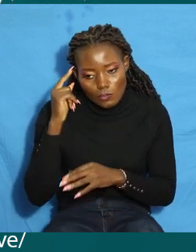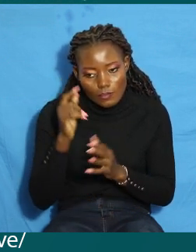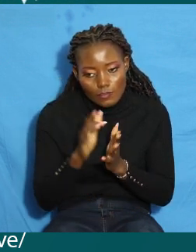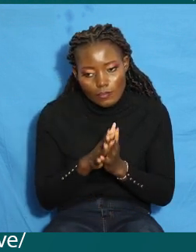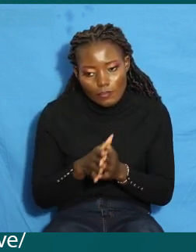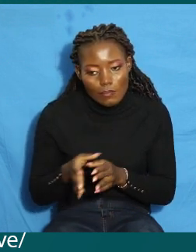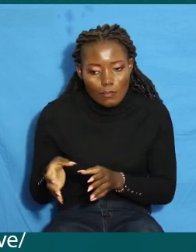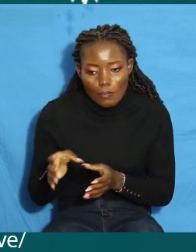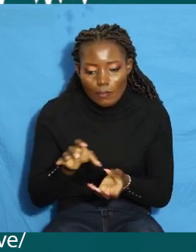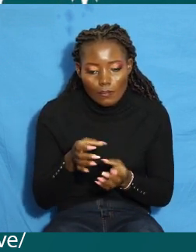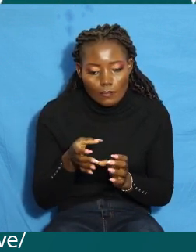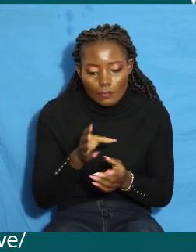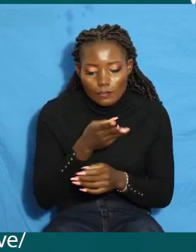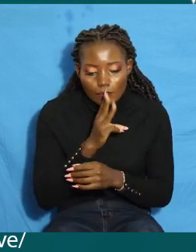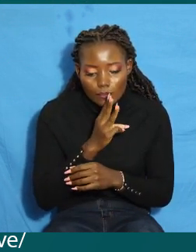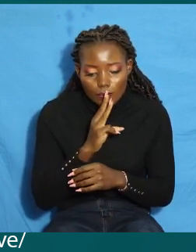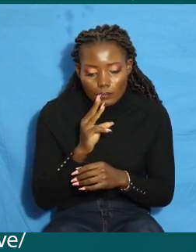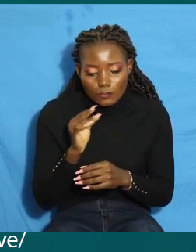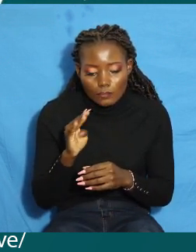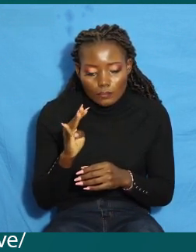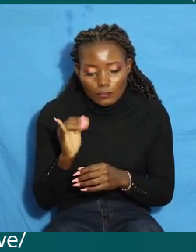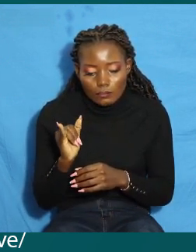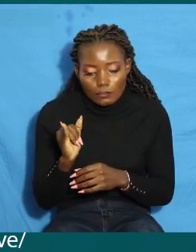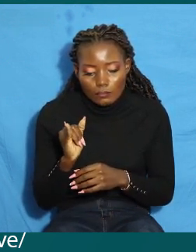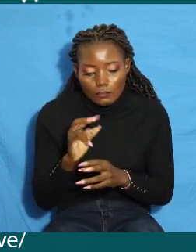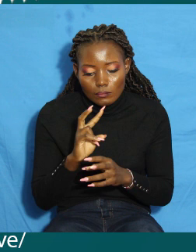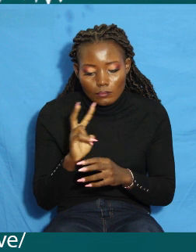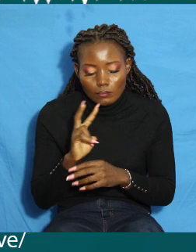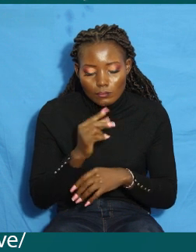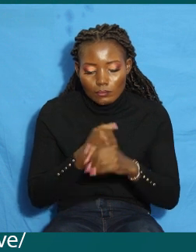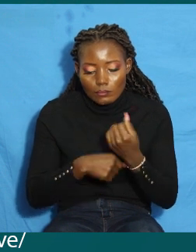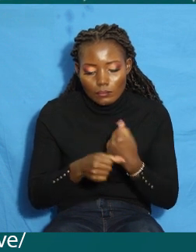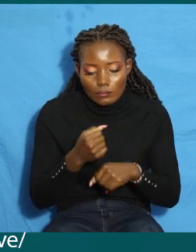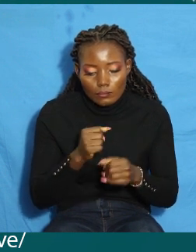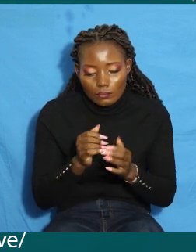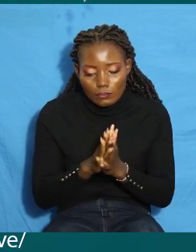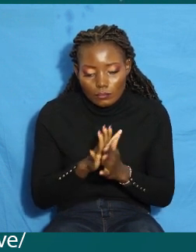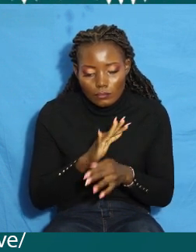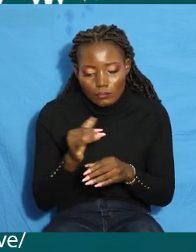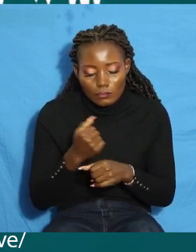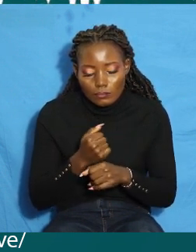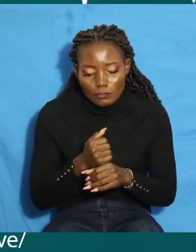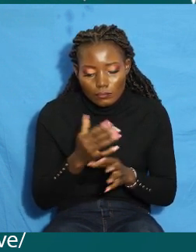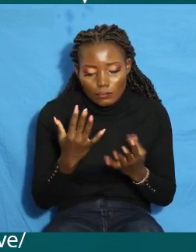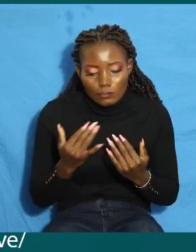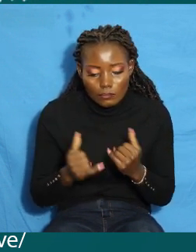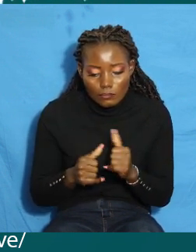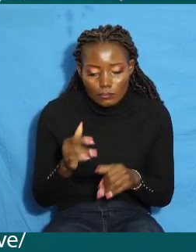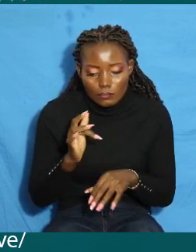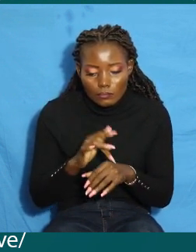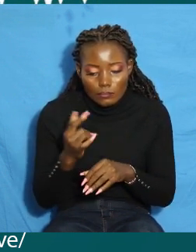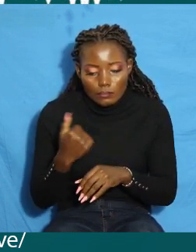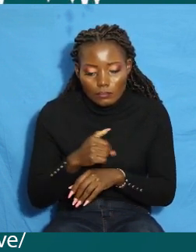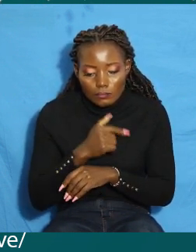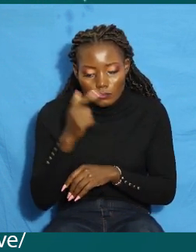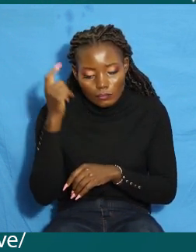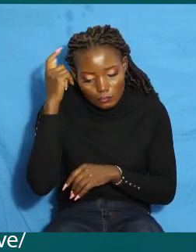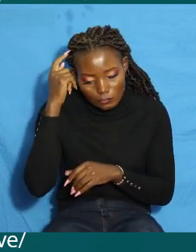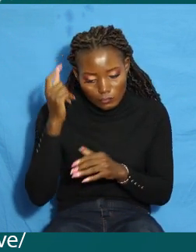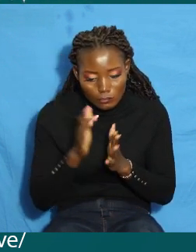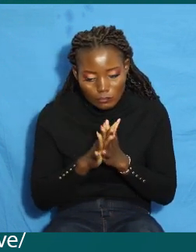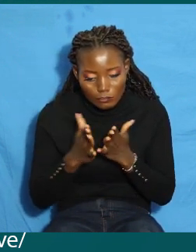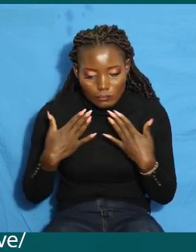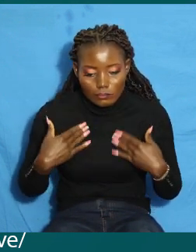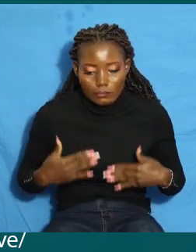by watching our actions and not doing things that will harm our mind and body for that